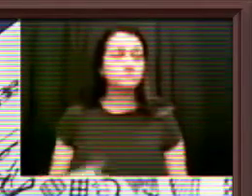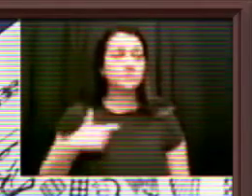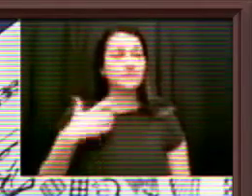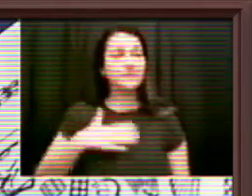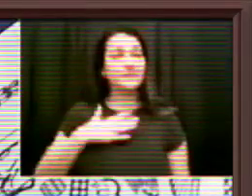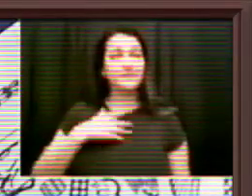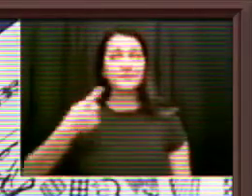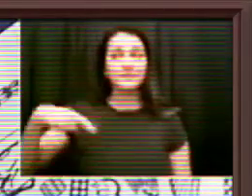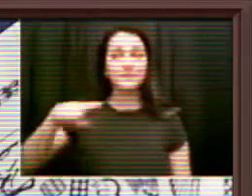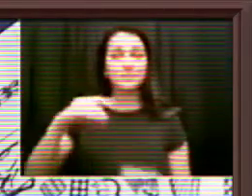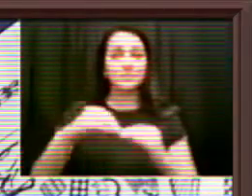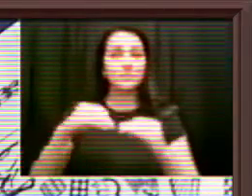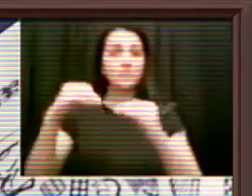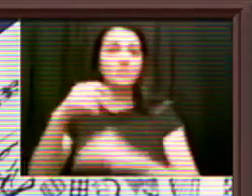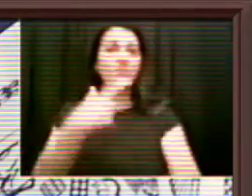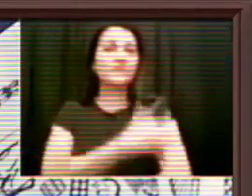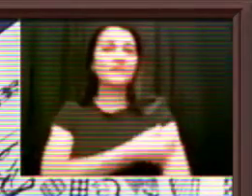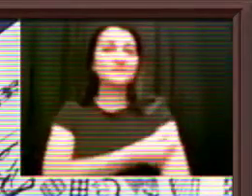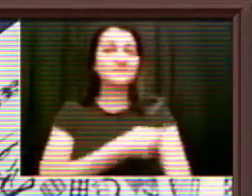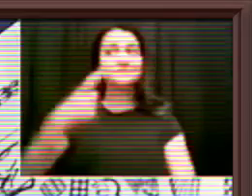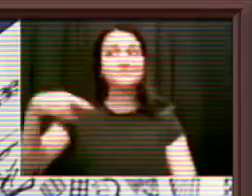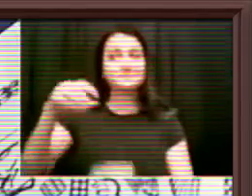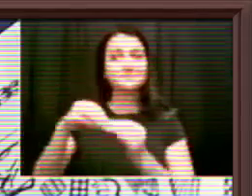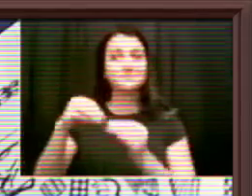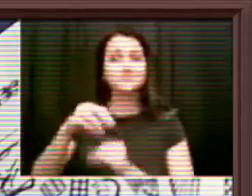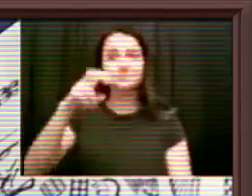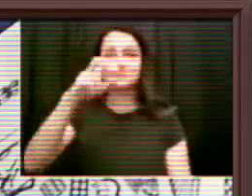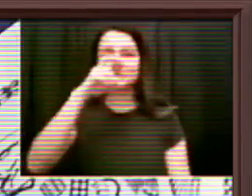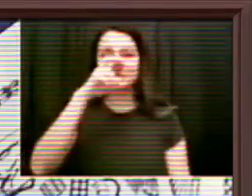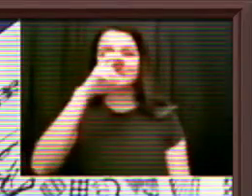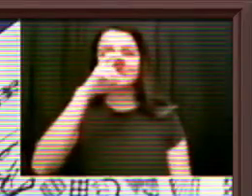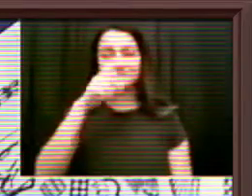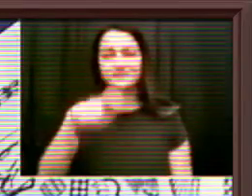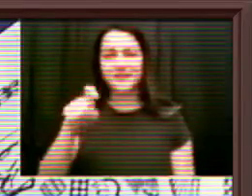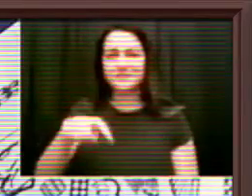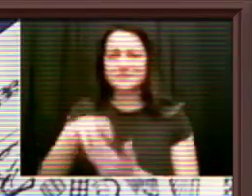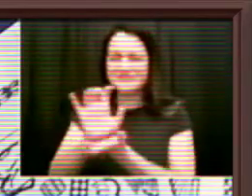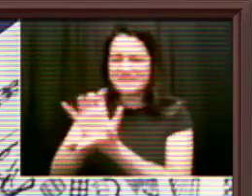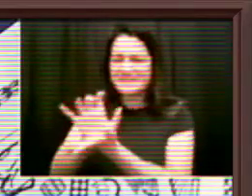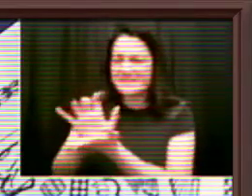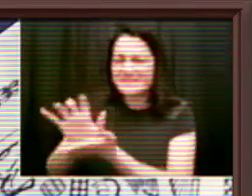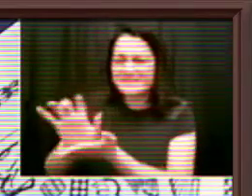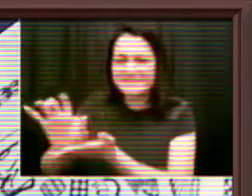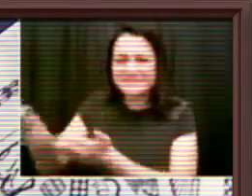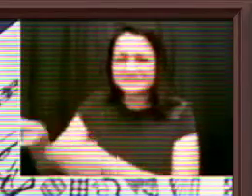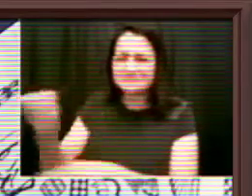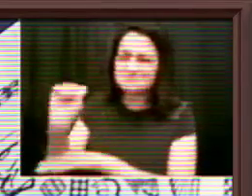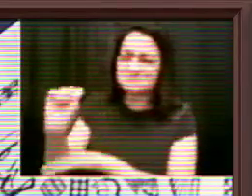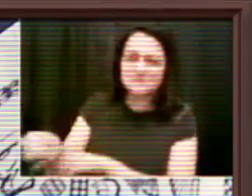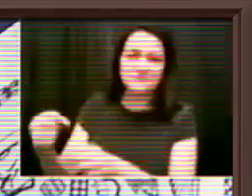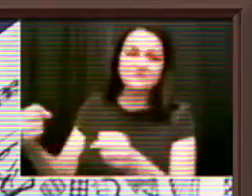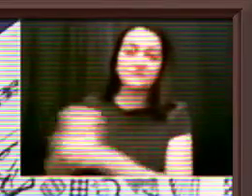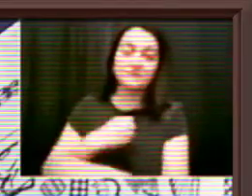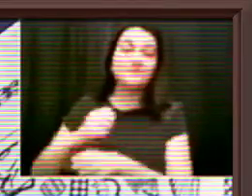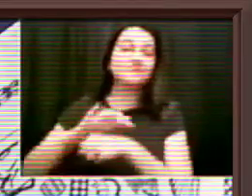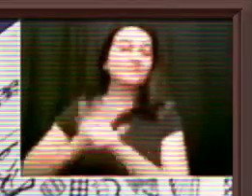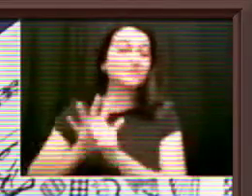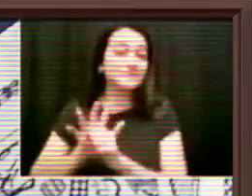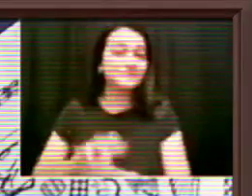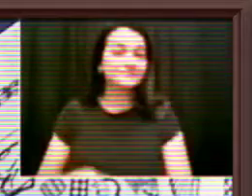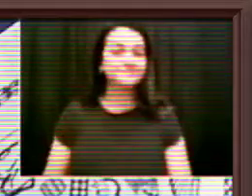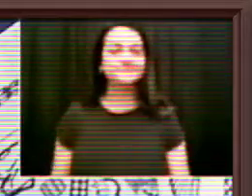you know, that's what they want to do to the employees, the students, anything like that. There's nothing to people who attend there. There's nothing they can